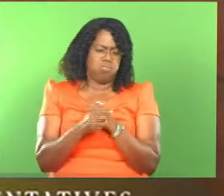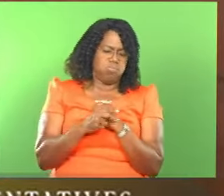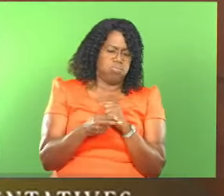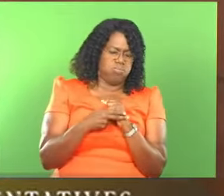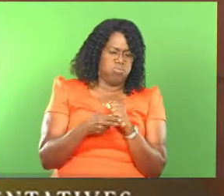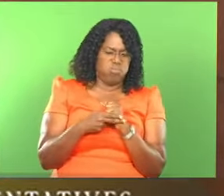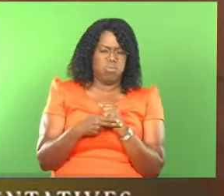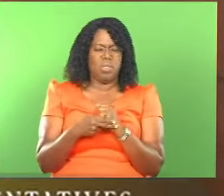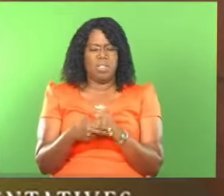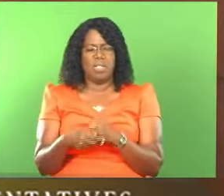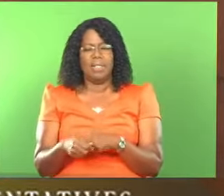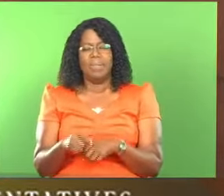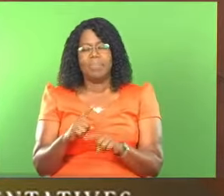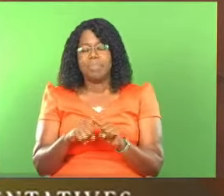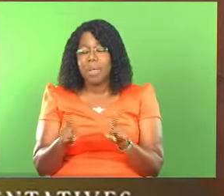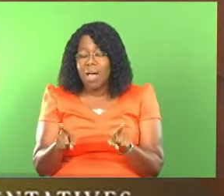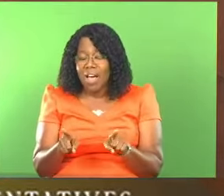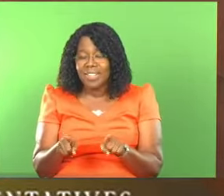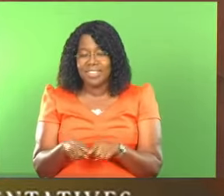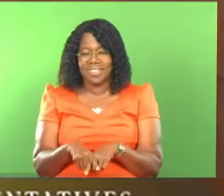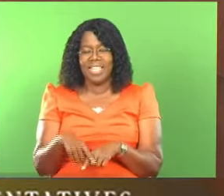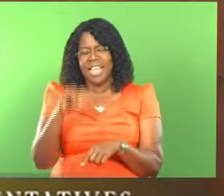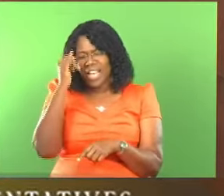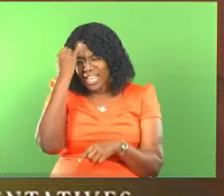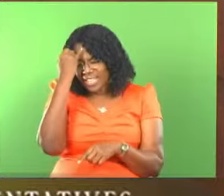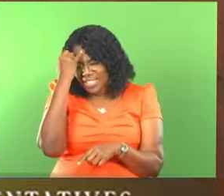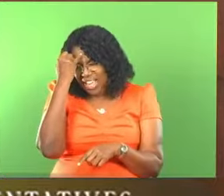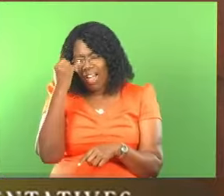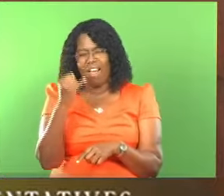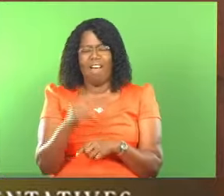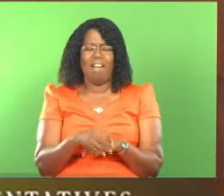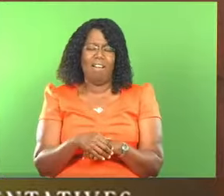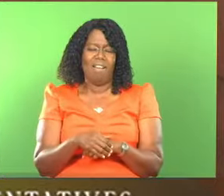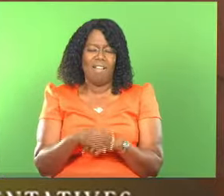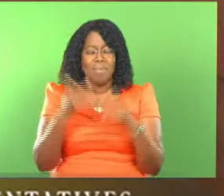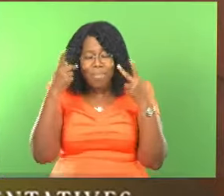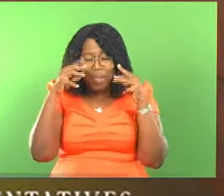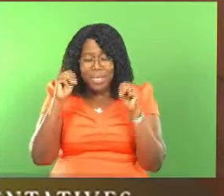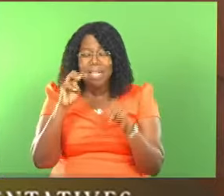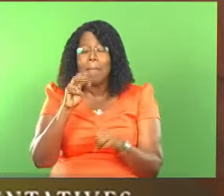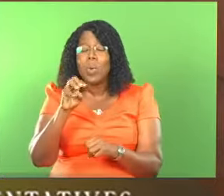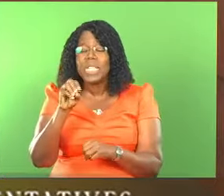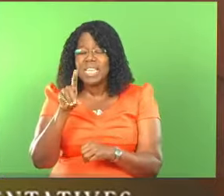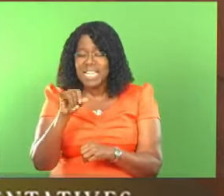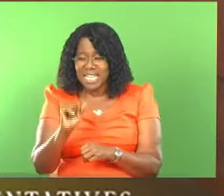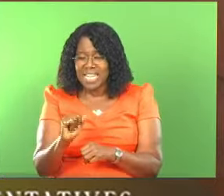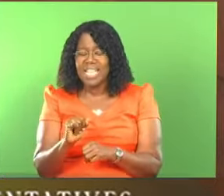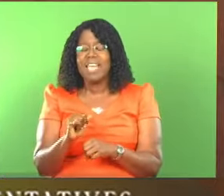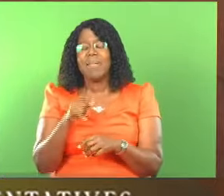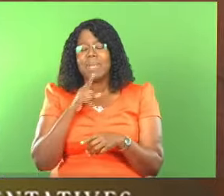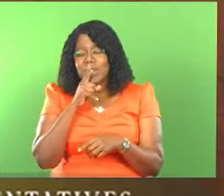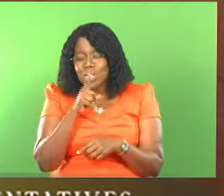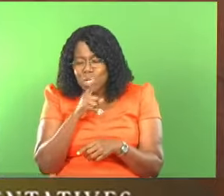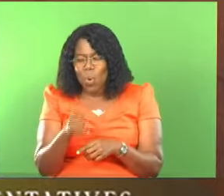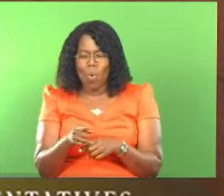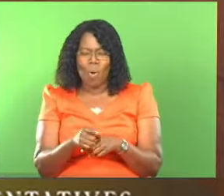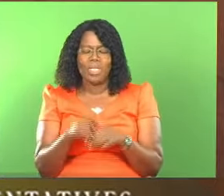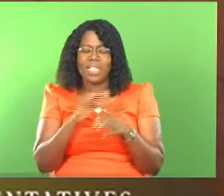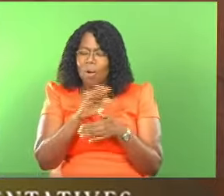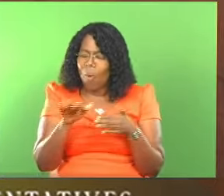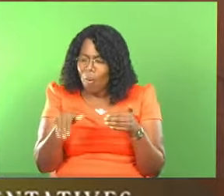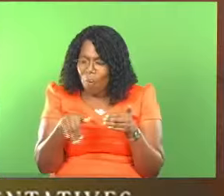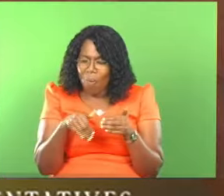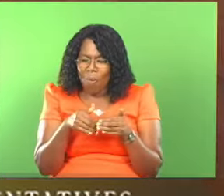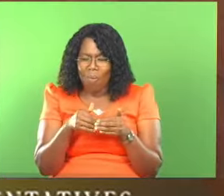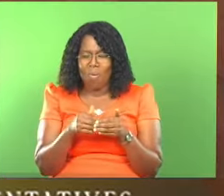was Shri Modi ji who ensured that even the smallest and most vulnerable countries, including Trinidad